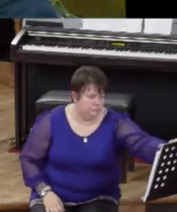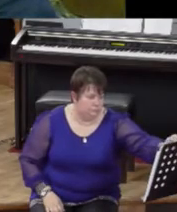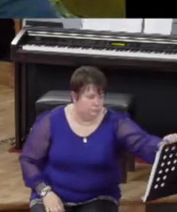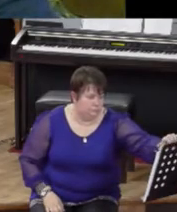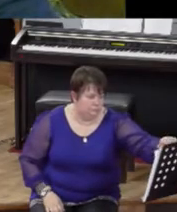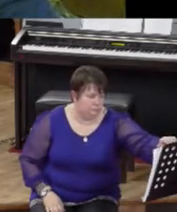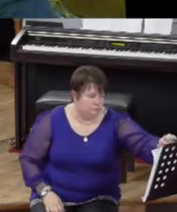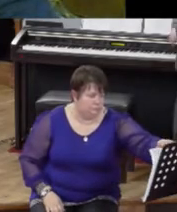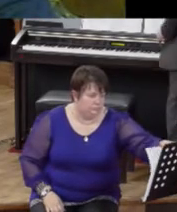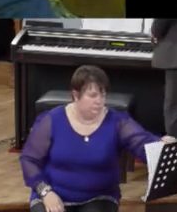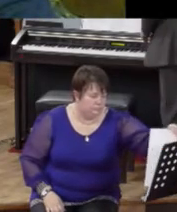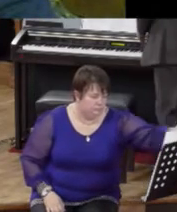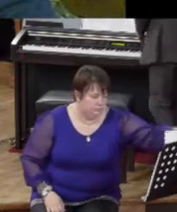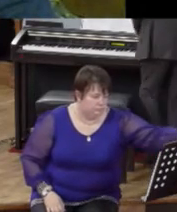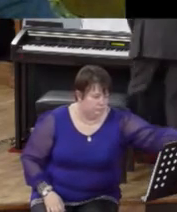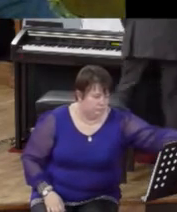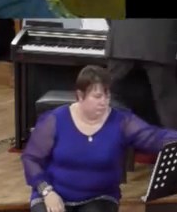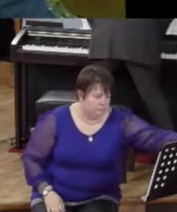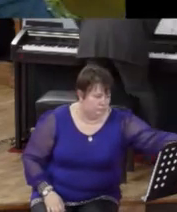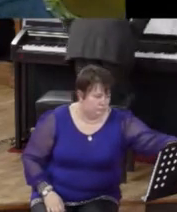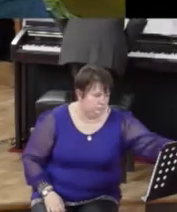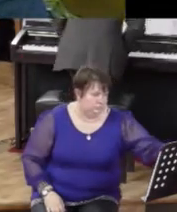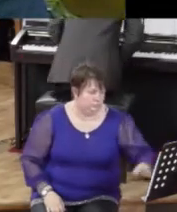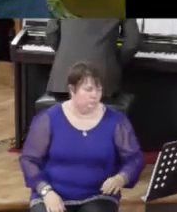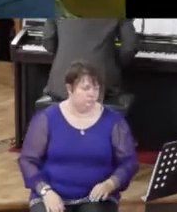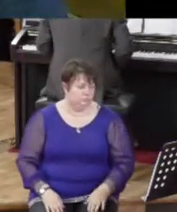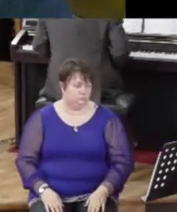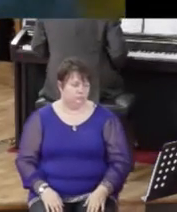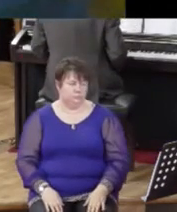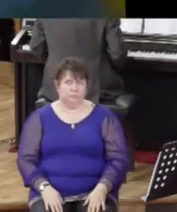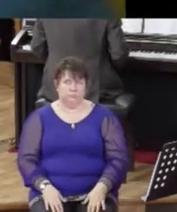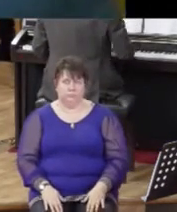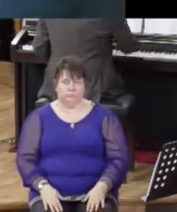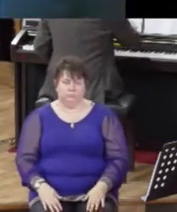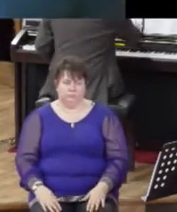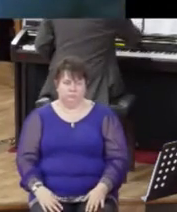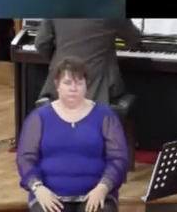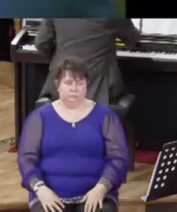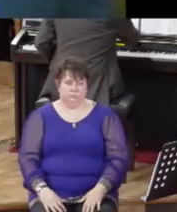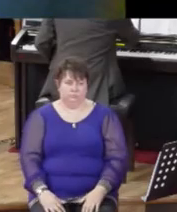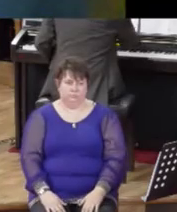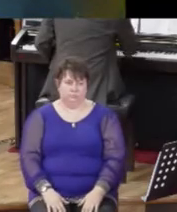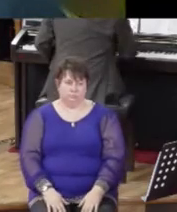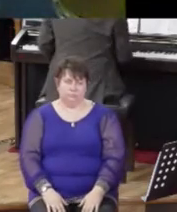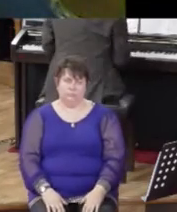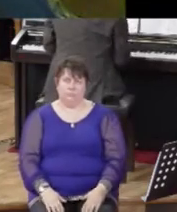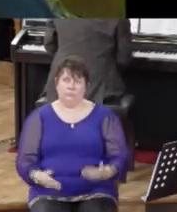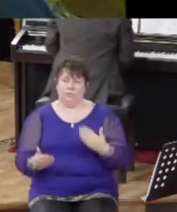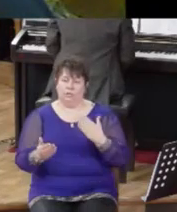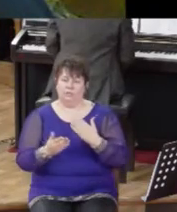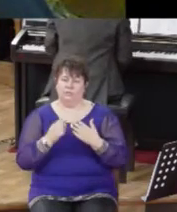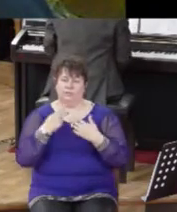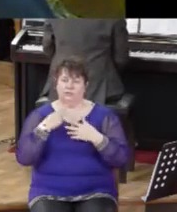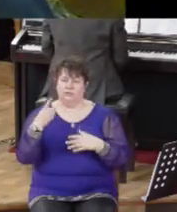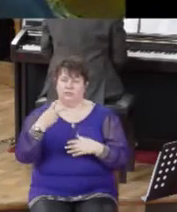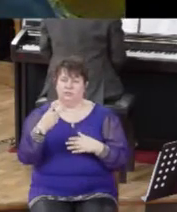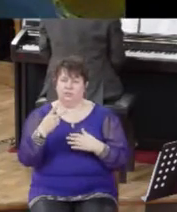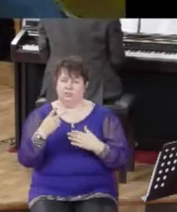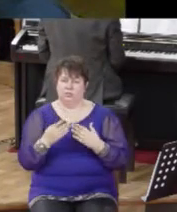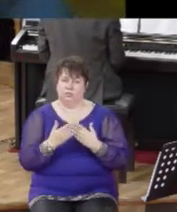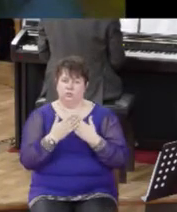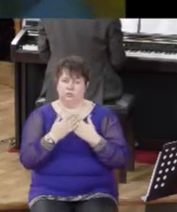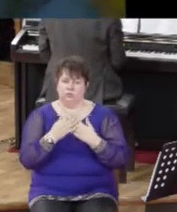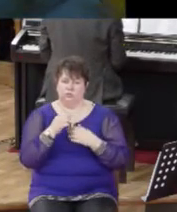And now, responding to God's word to our hearts, let's sing one of the more modern songs that we sing here in our church. All my